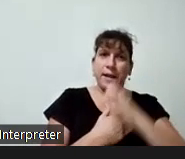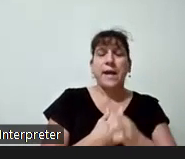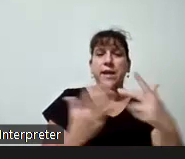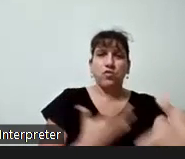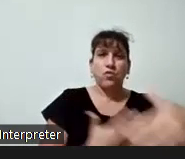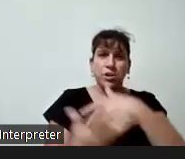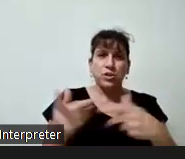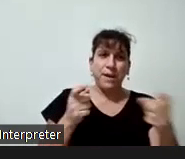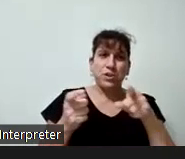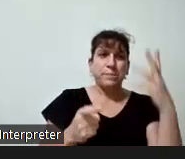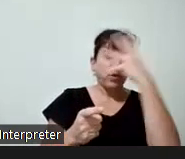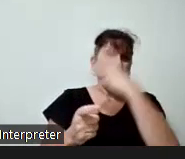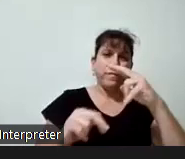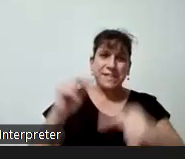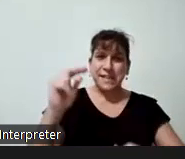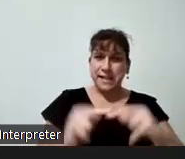facility. Ms. Hewitt.